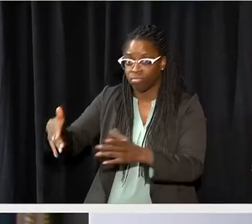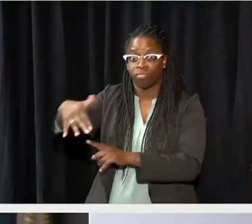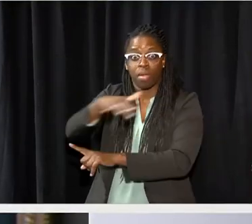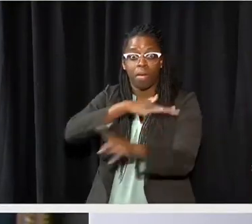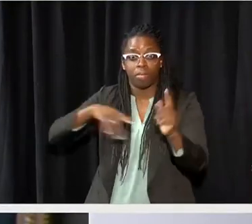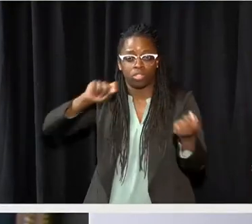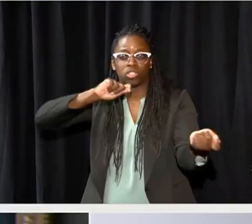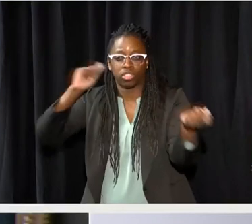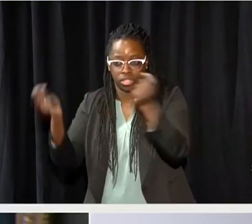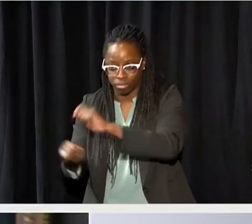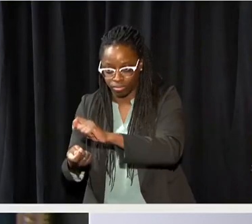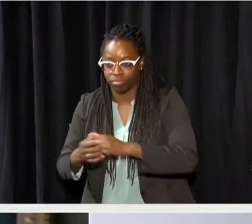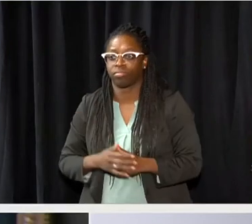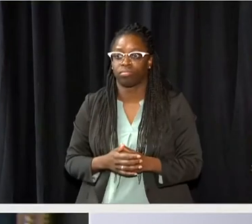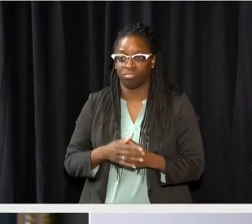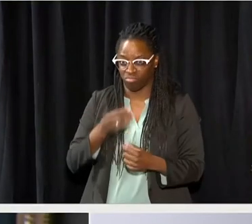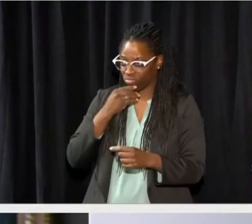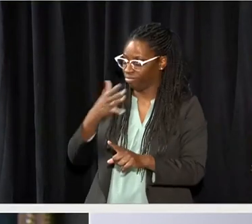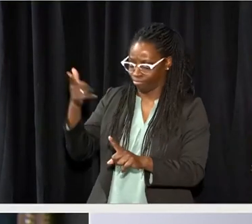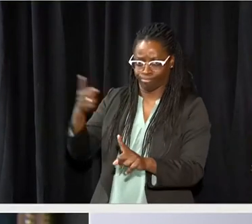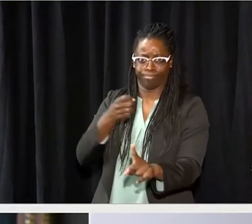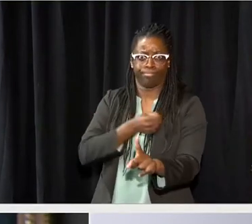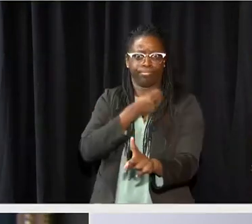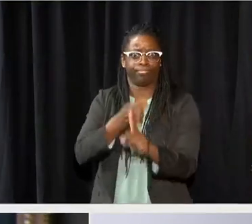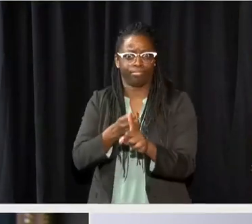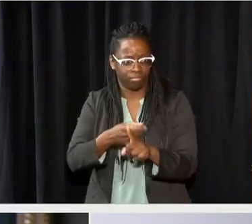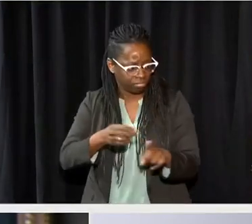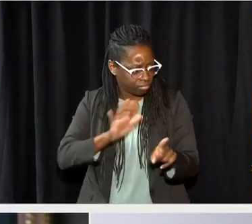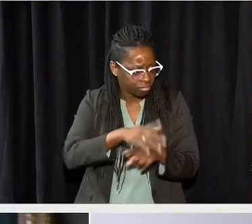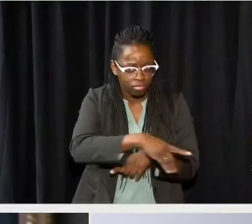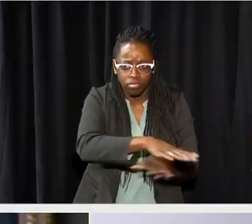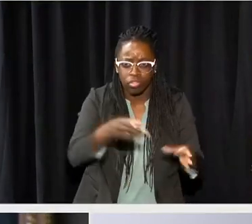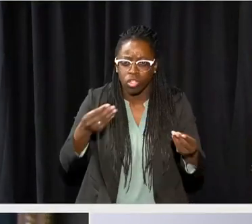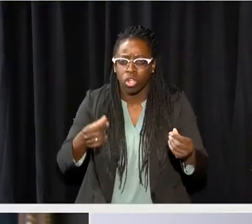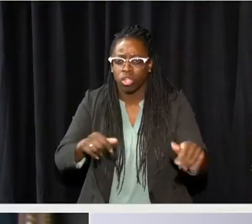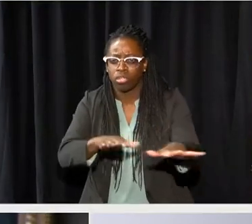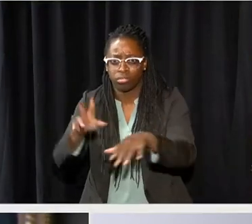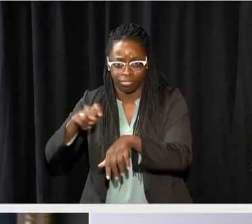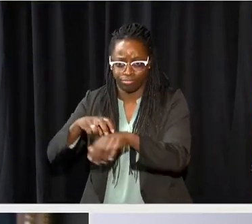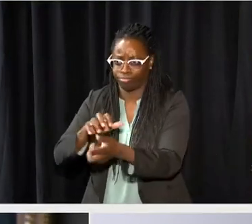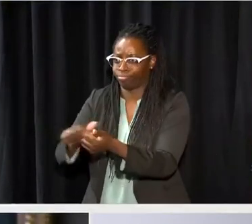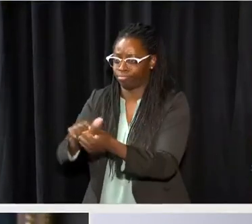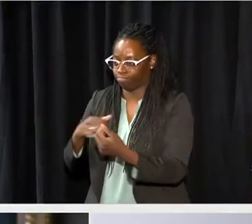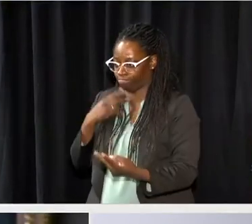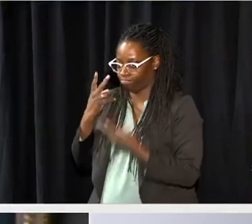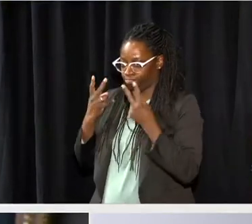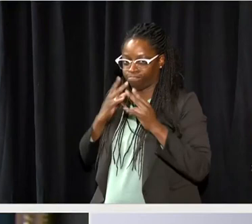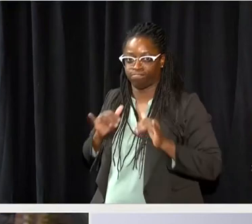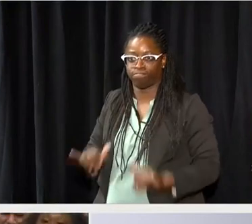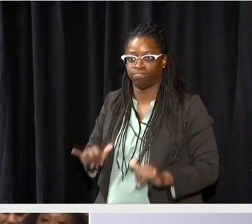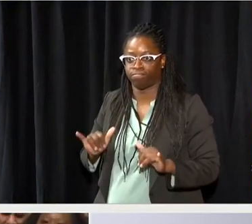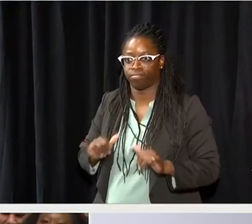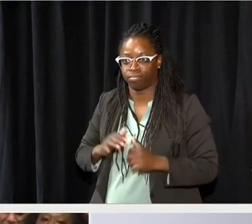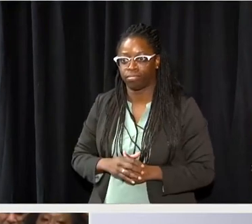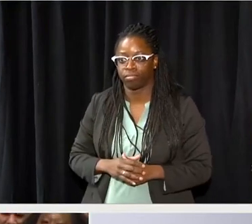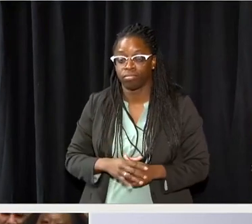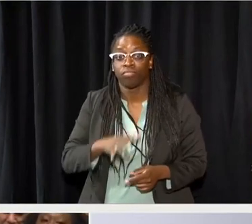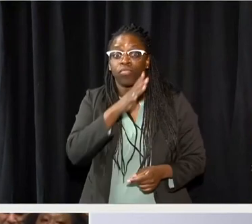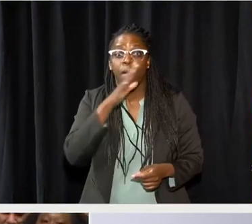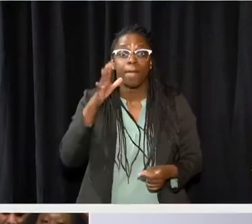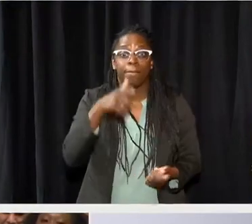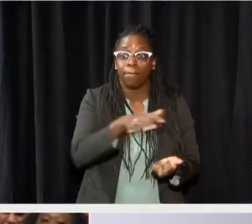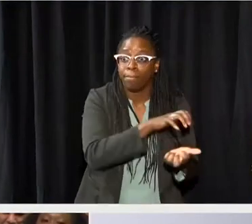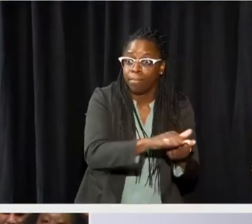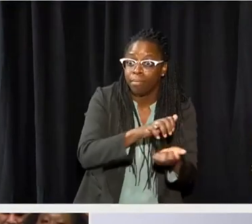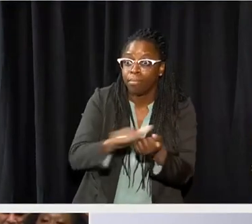today. In western and central Massachusetts, I stood with families like the Savages who were staring